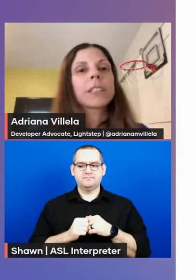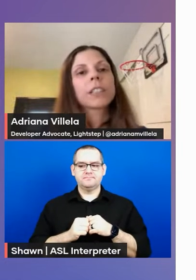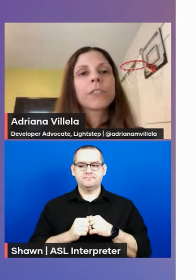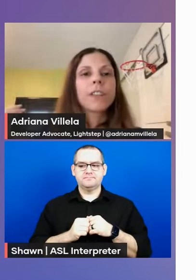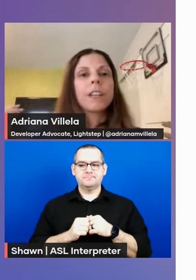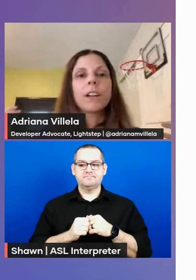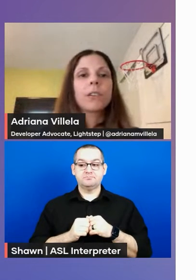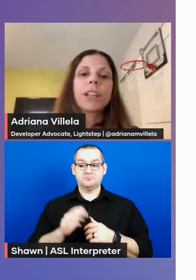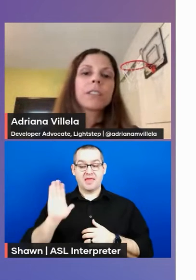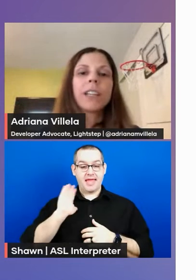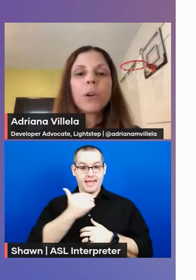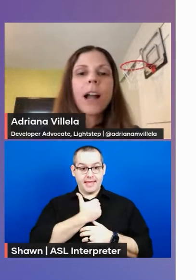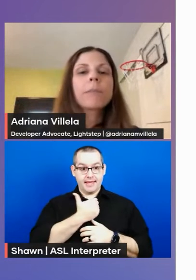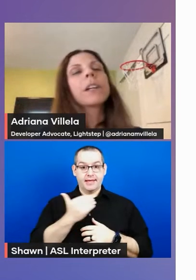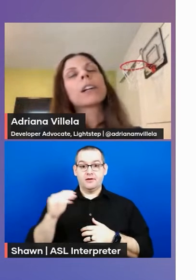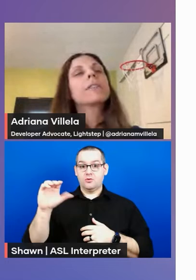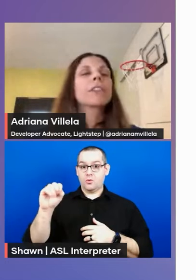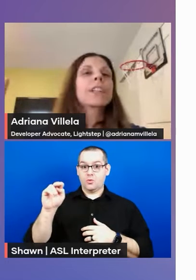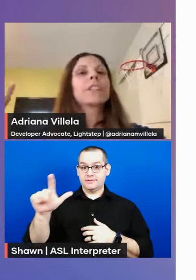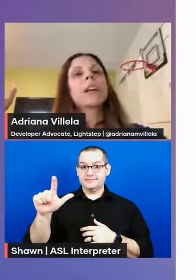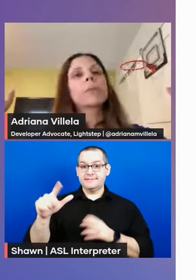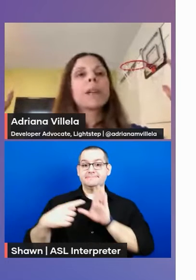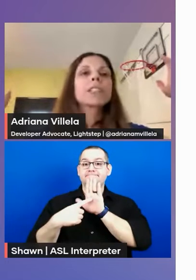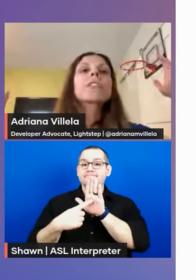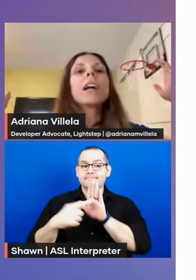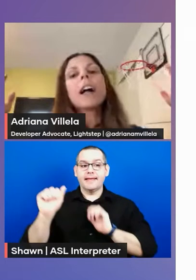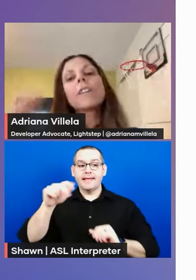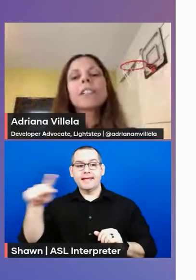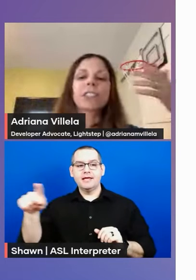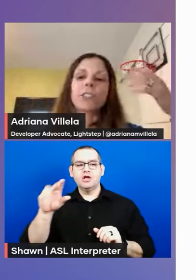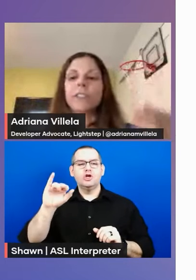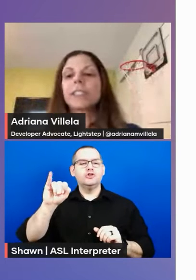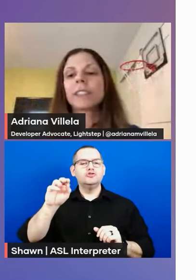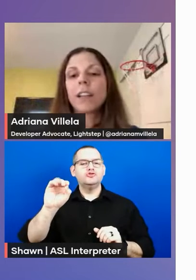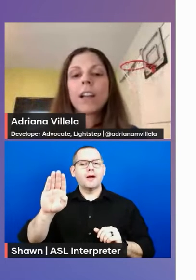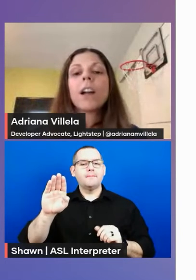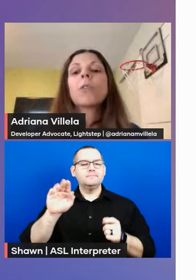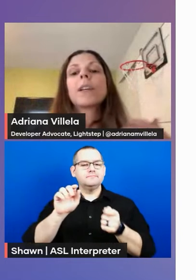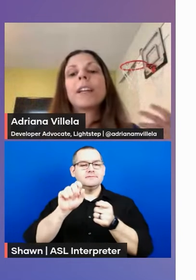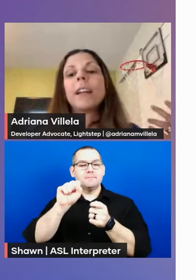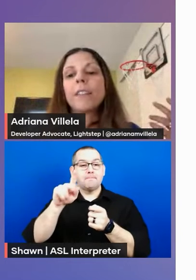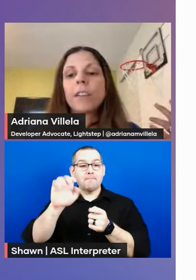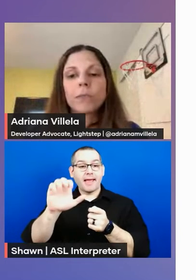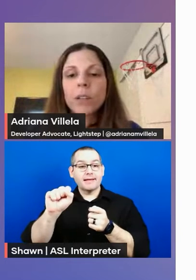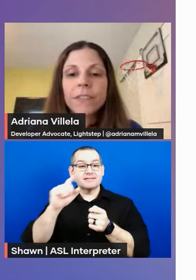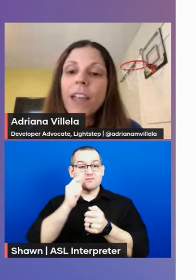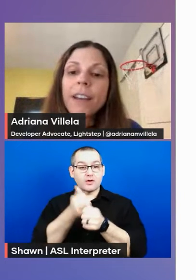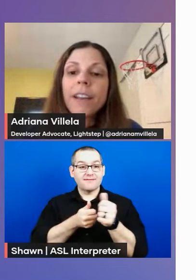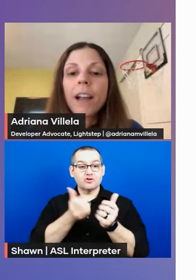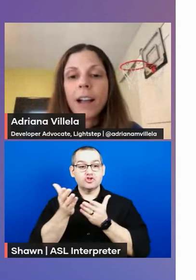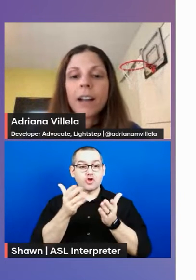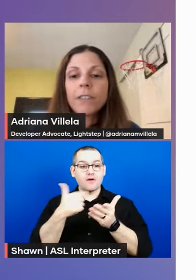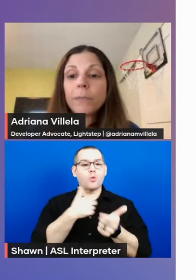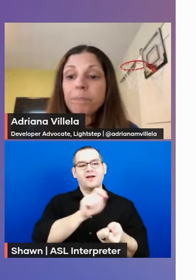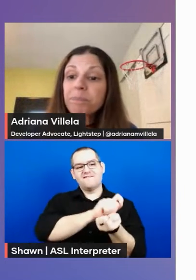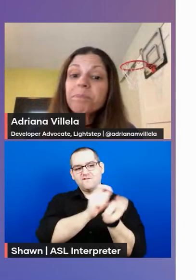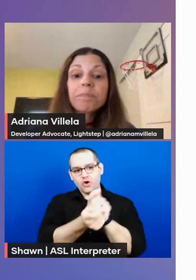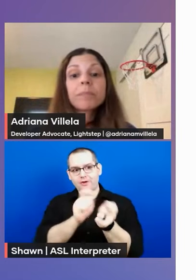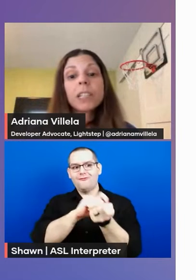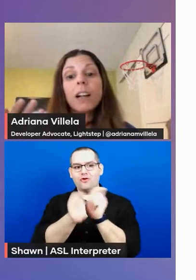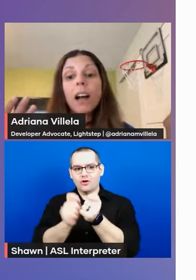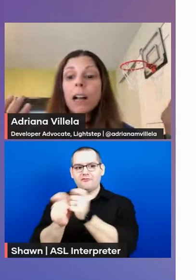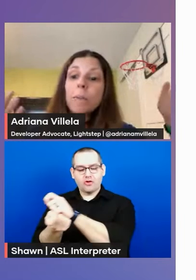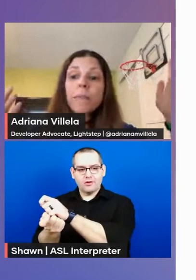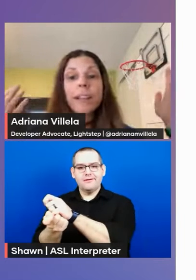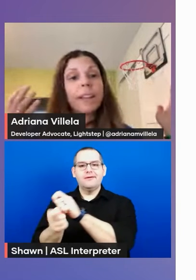conversion process for the OTel demo app, we are converting the job specs for every service, we would then have